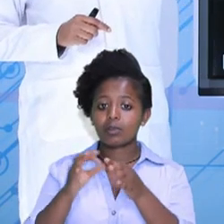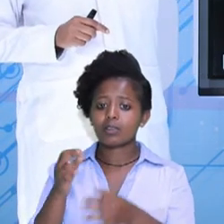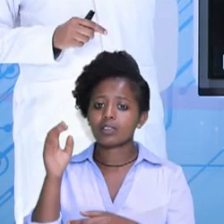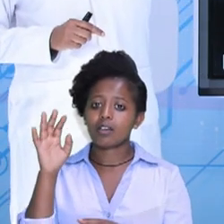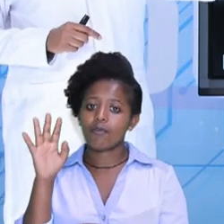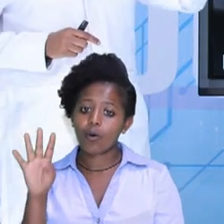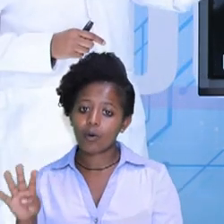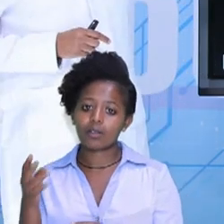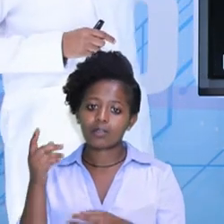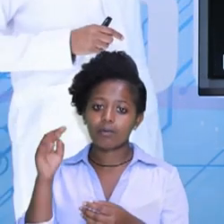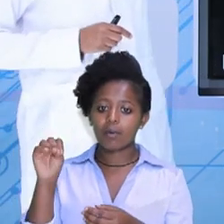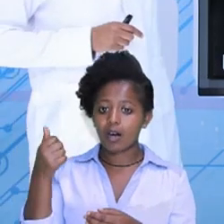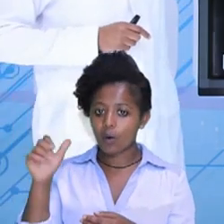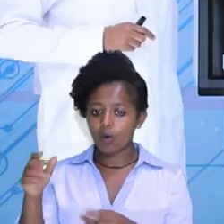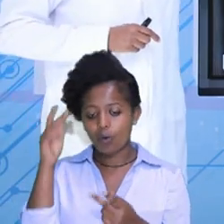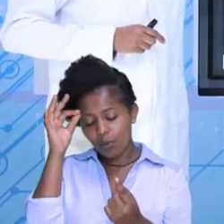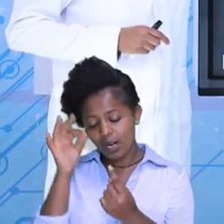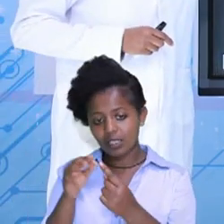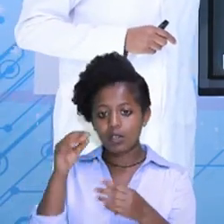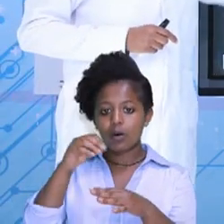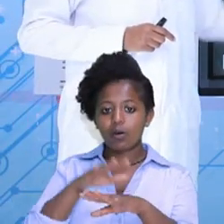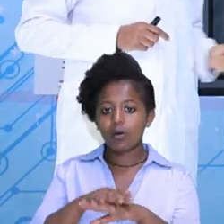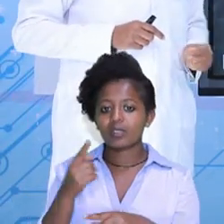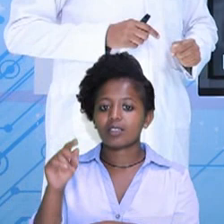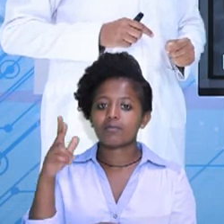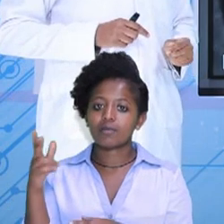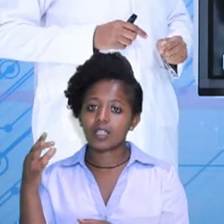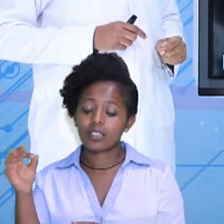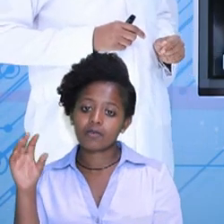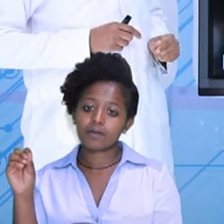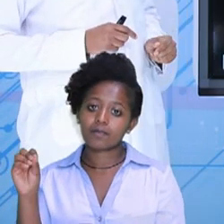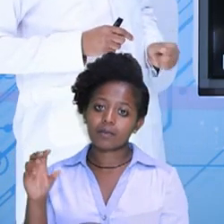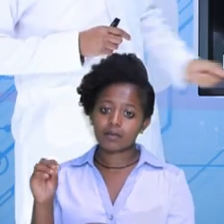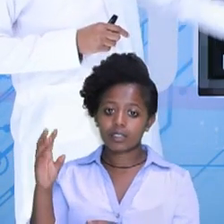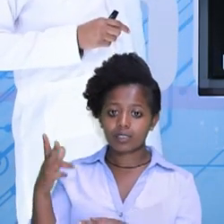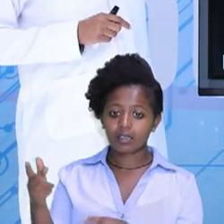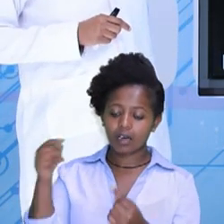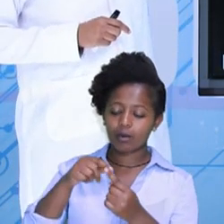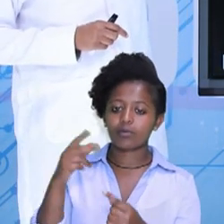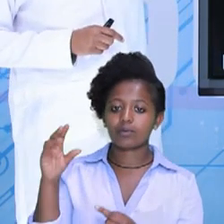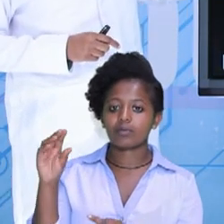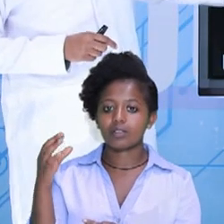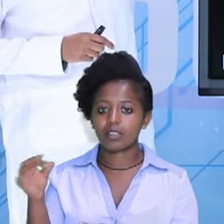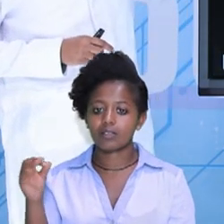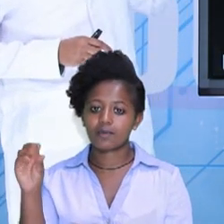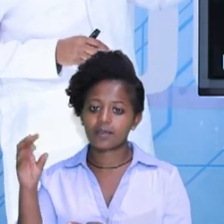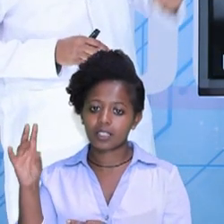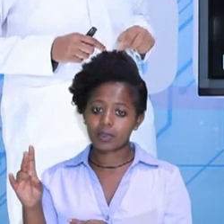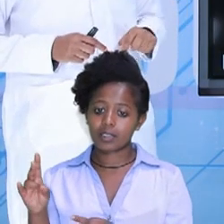5-year plan of Mao on 1953 up to 1957. This